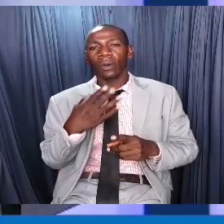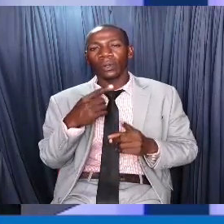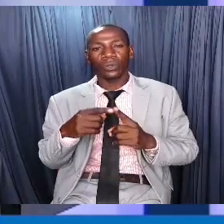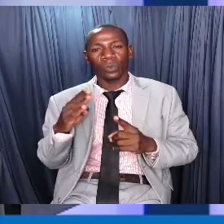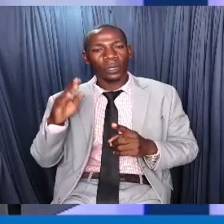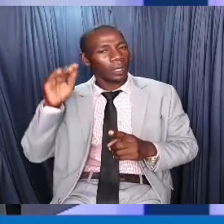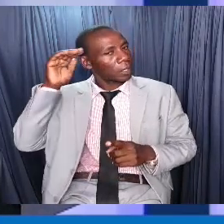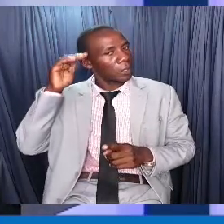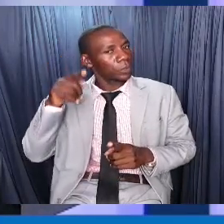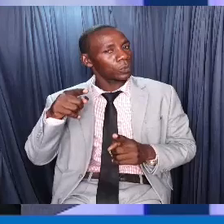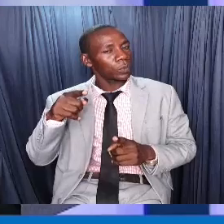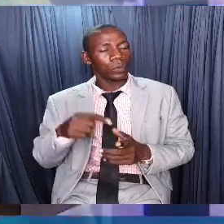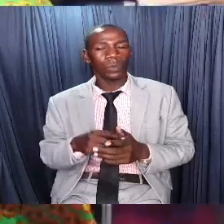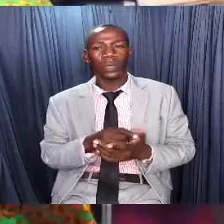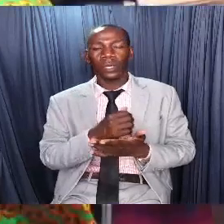everybody wants to be listened to.